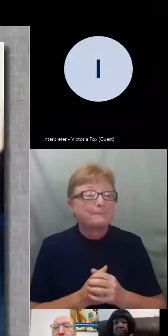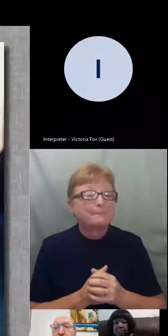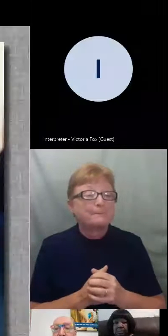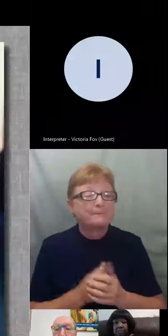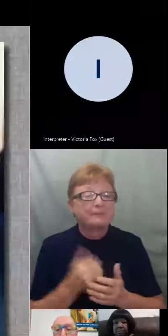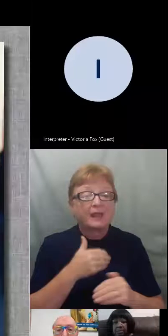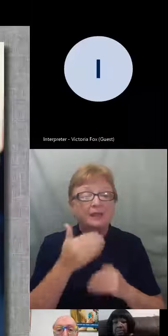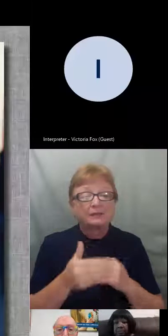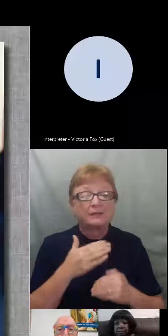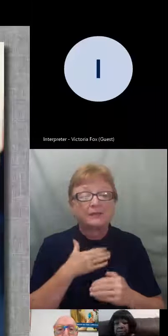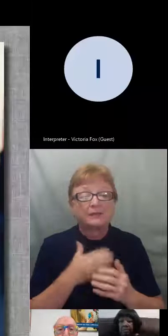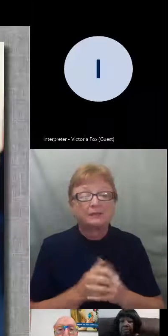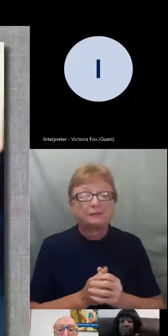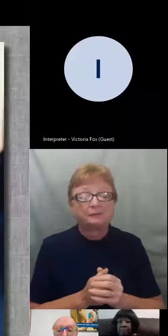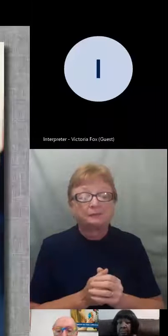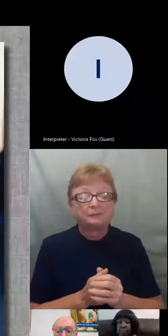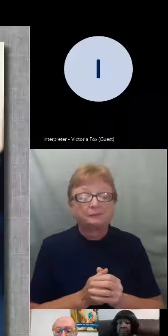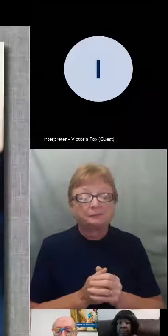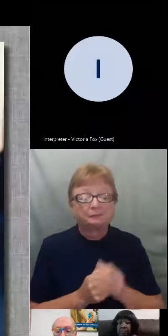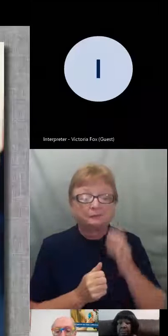Next slide, please.